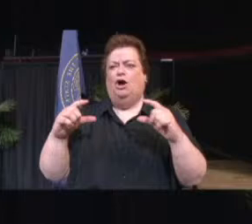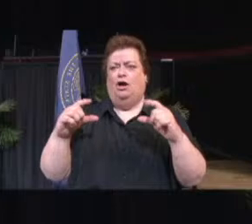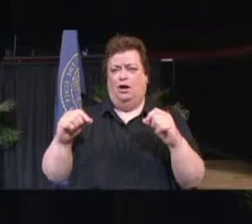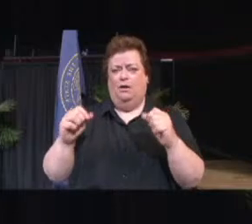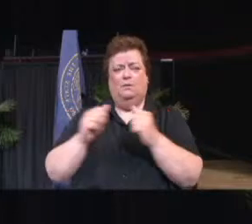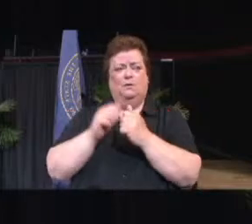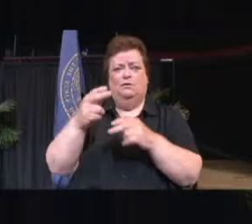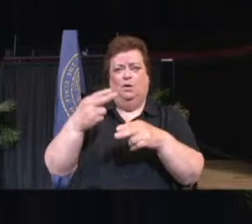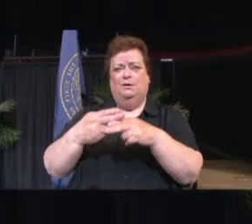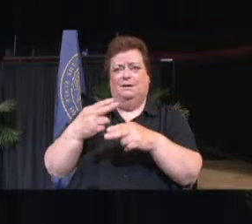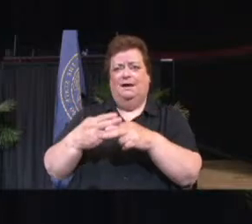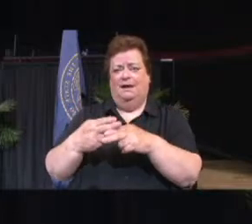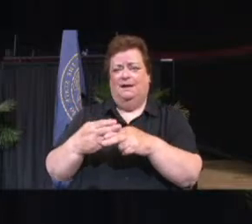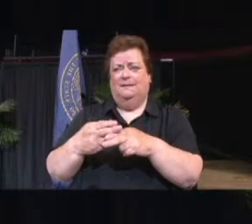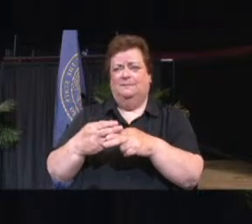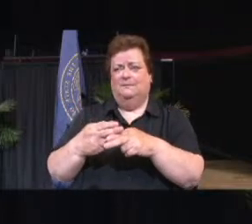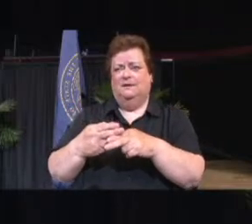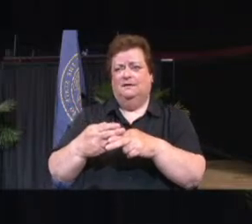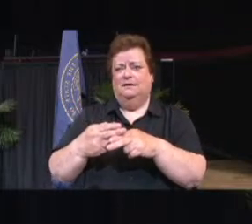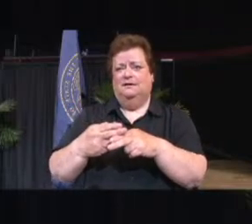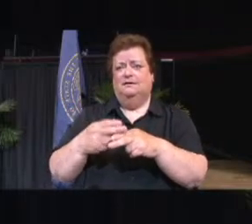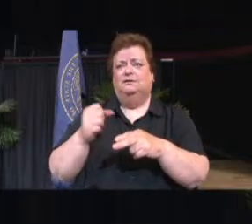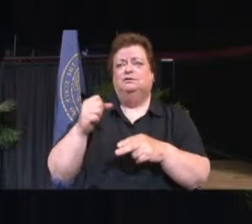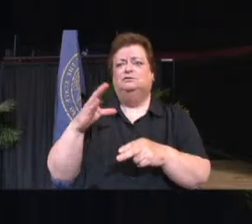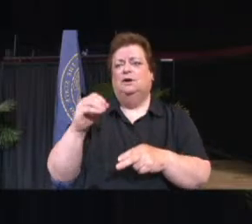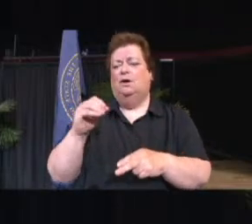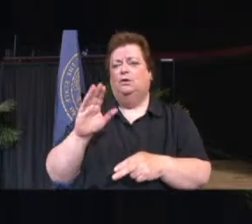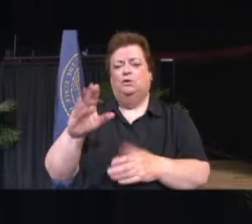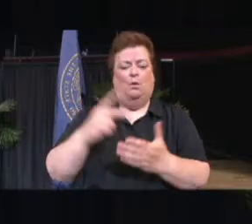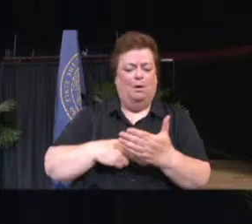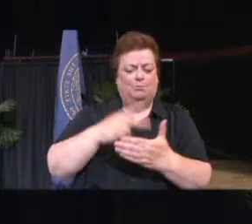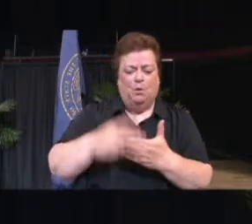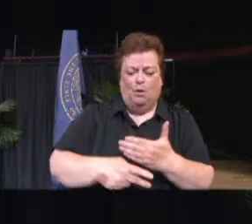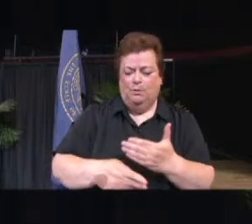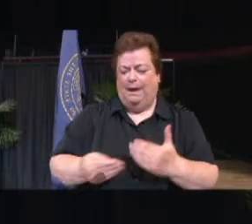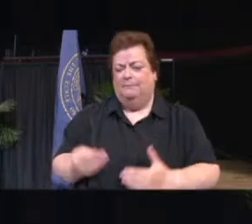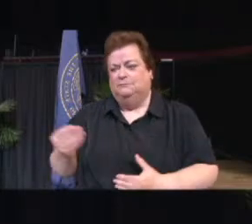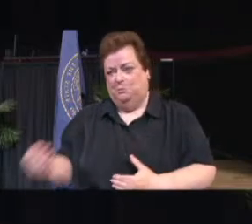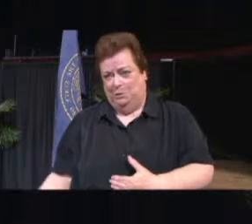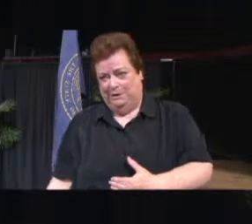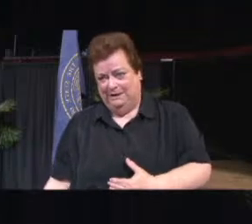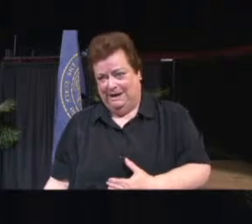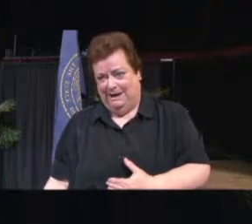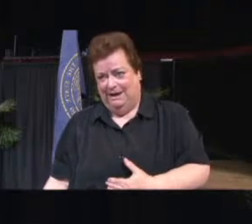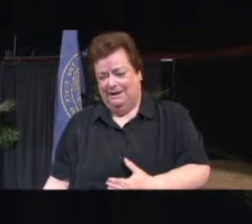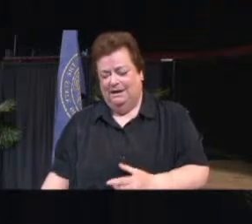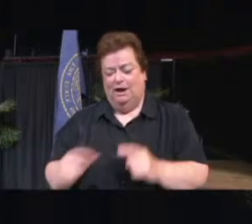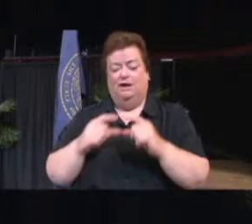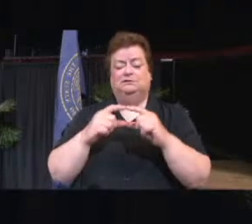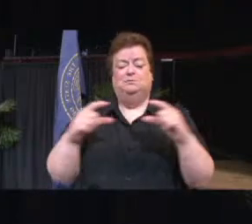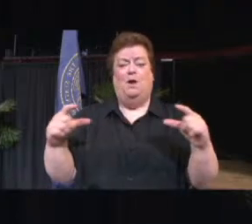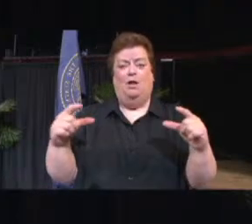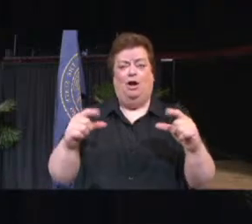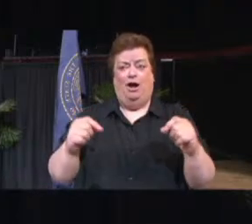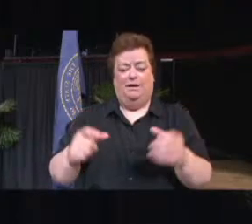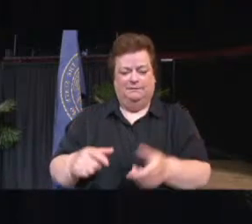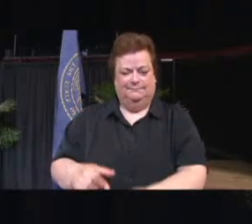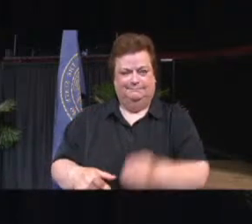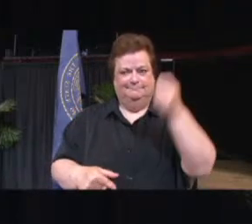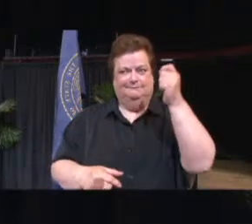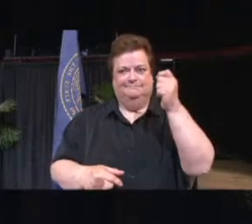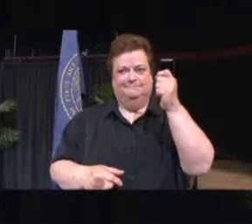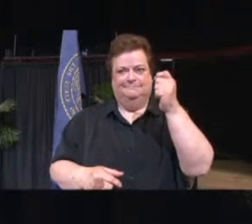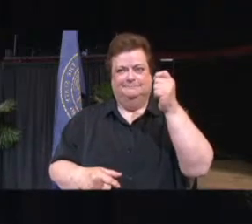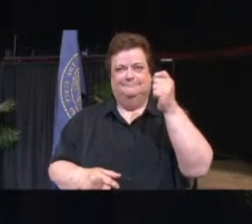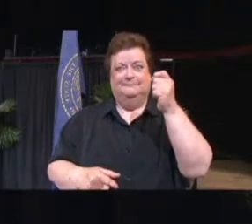on it. So go ahead and put your program down, grab the small card.